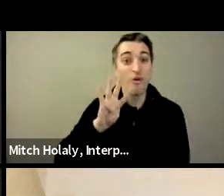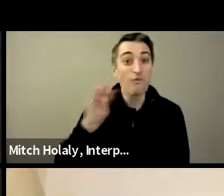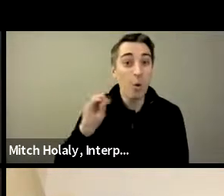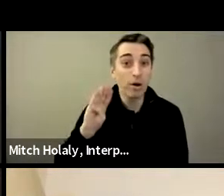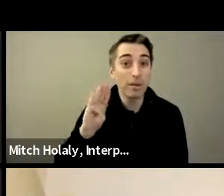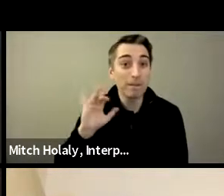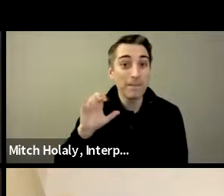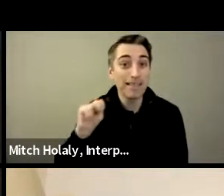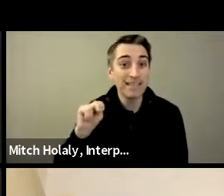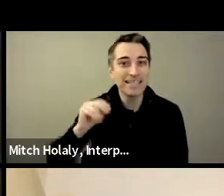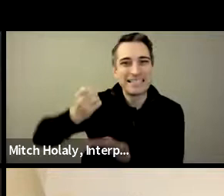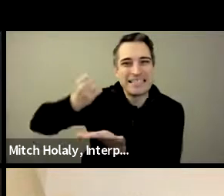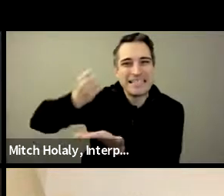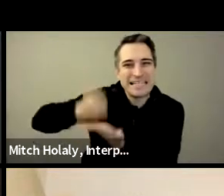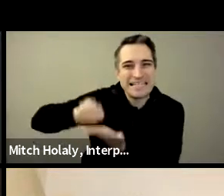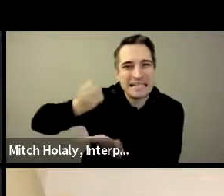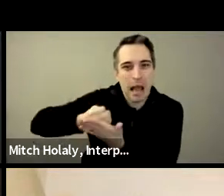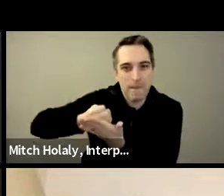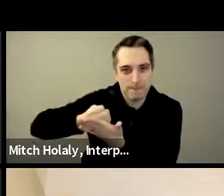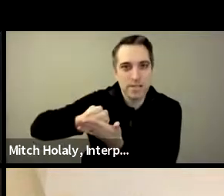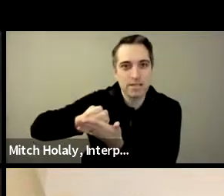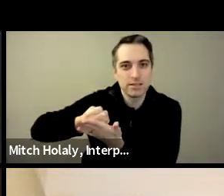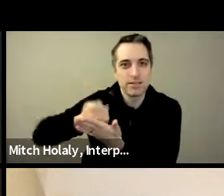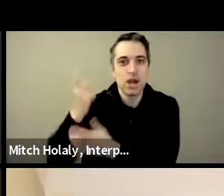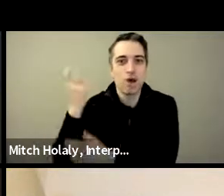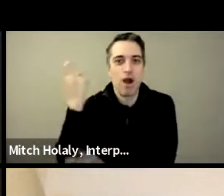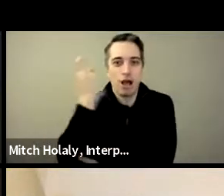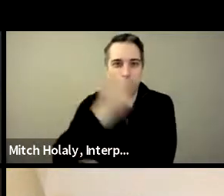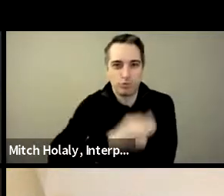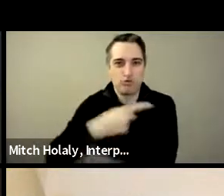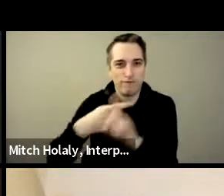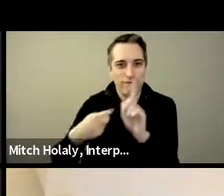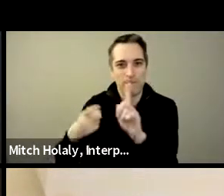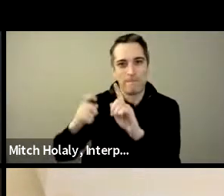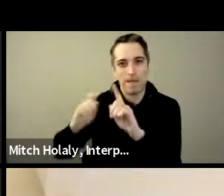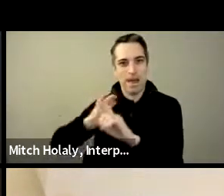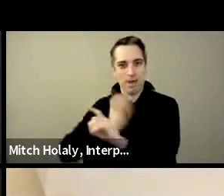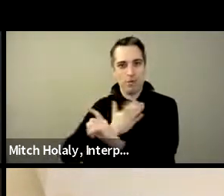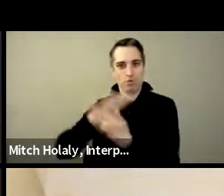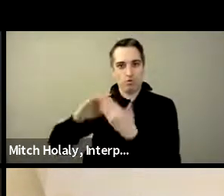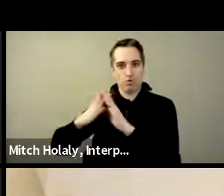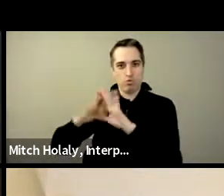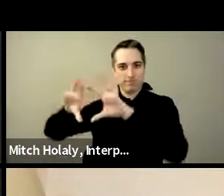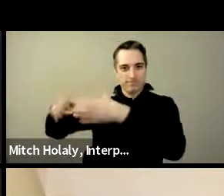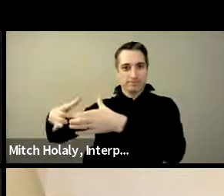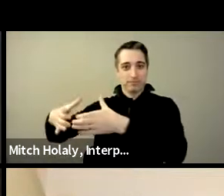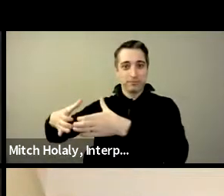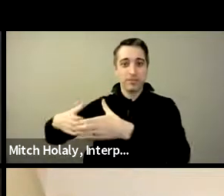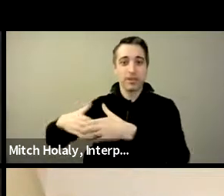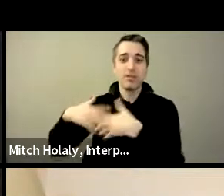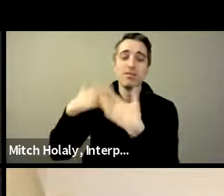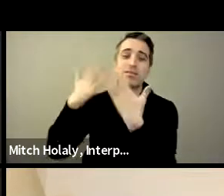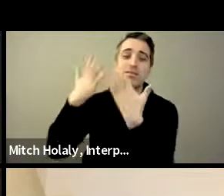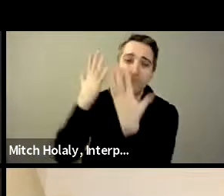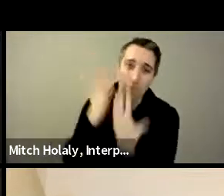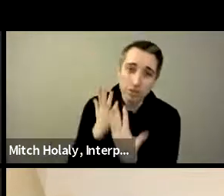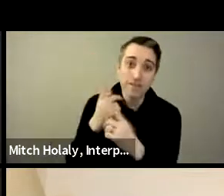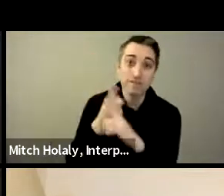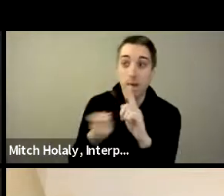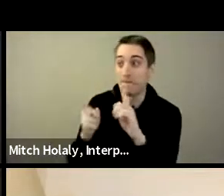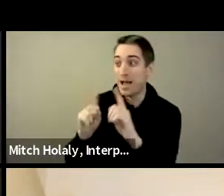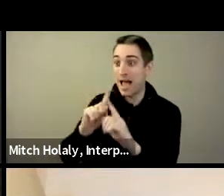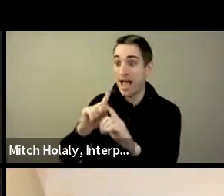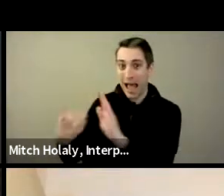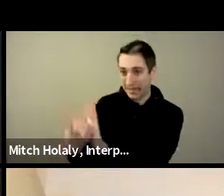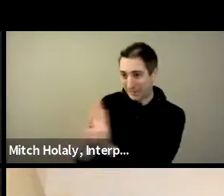year economically to the state of Michigan. And unfortunately, from an identification perspective,